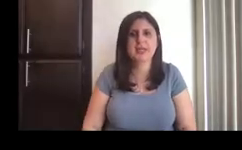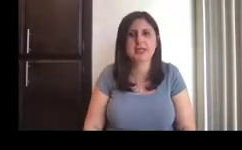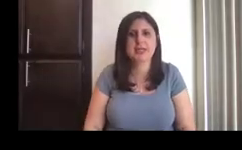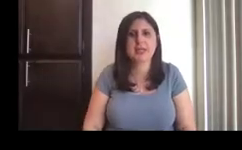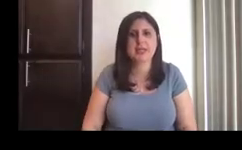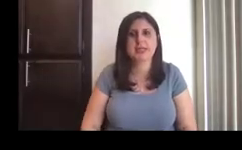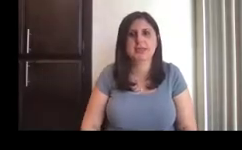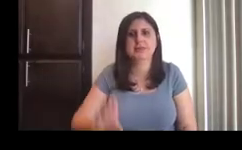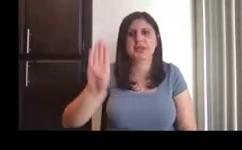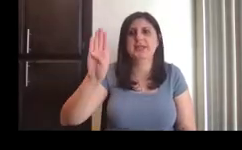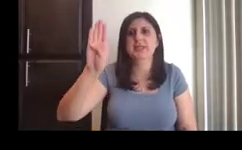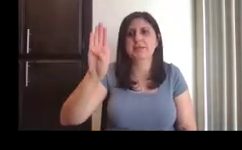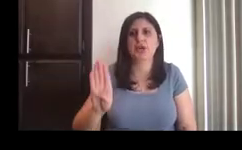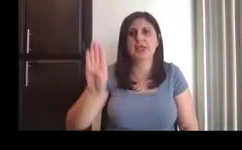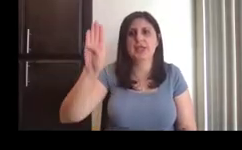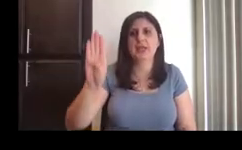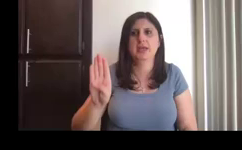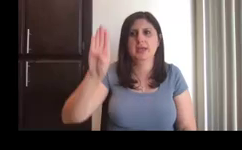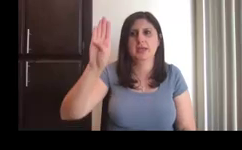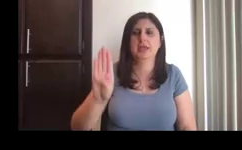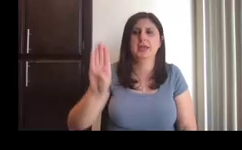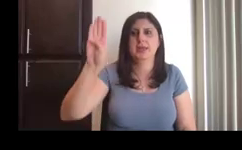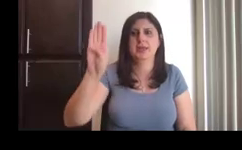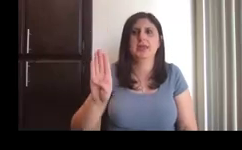Berkeley, pretty easy. Berkeley.